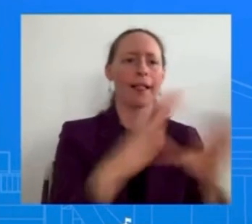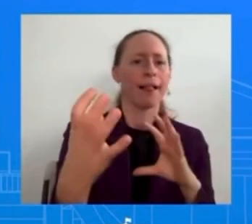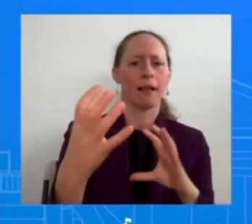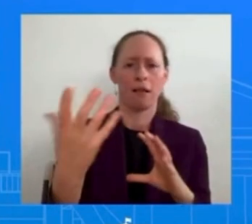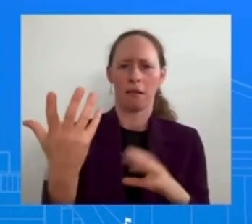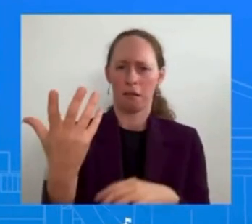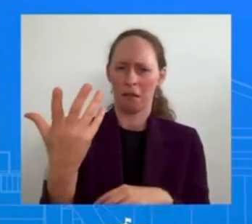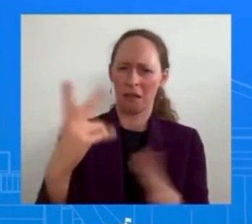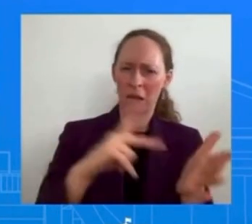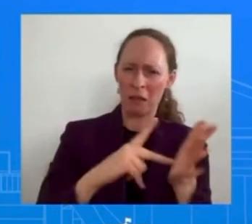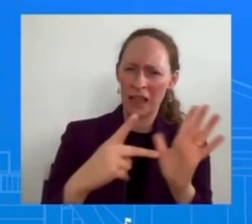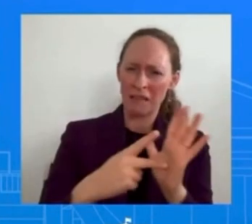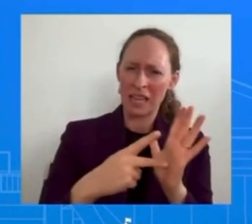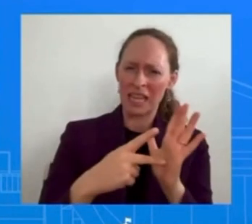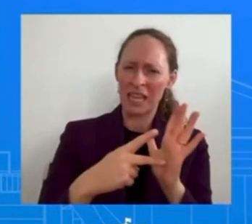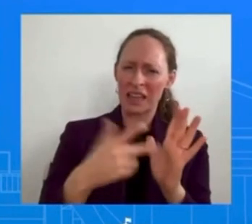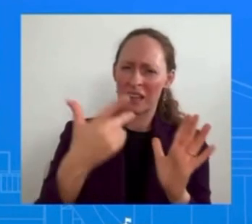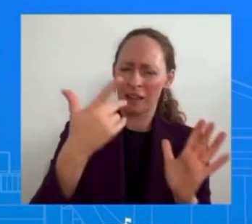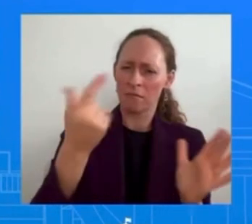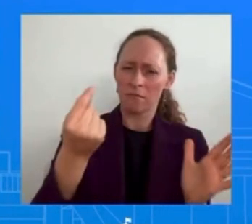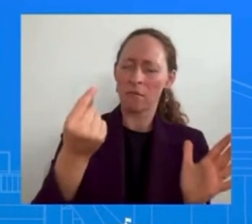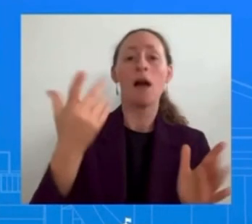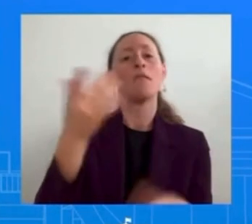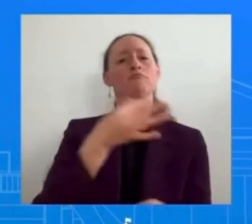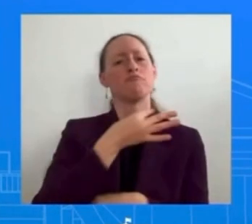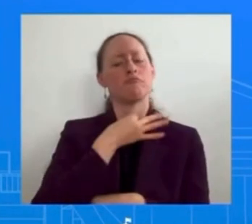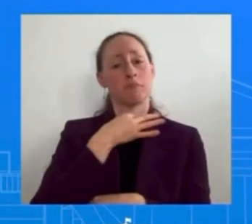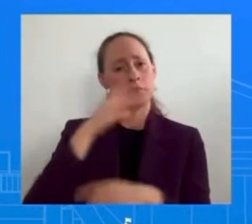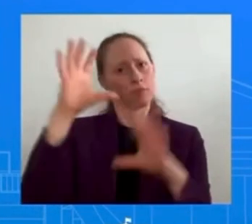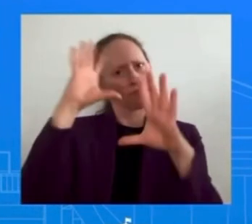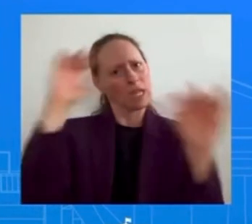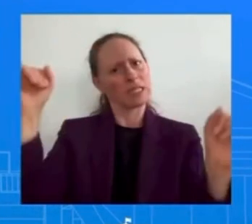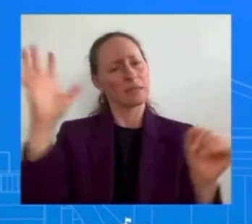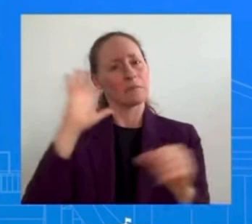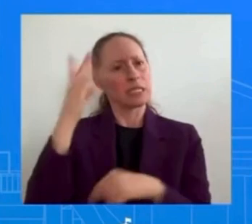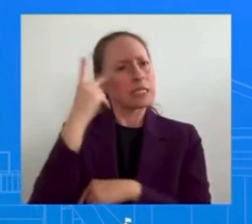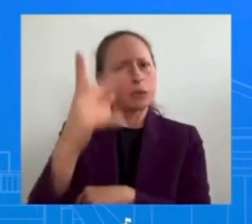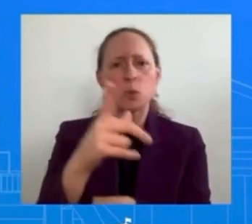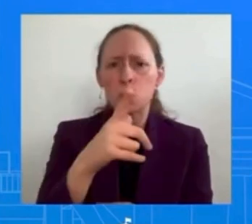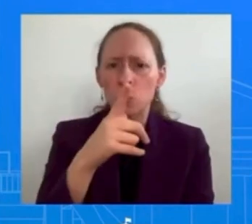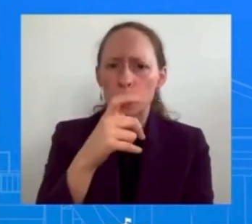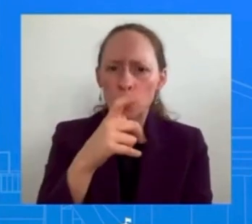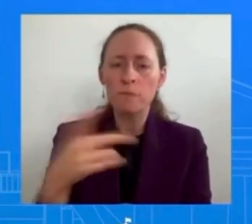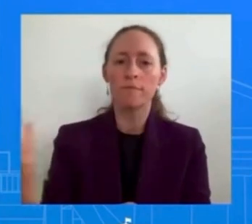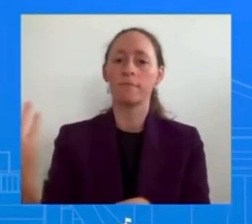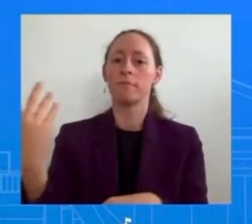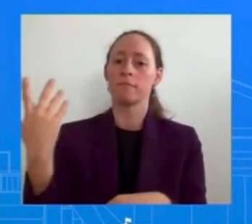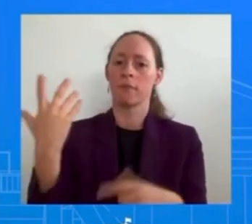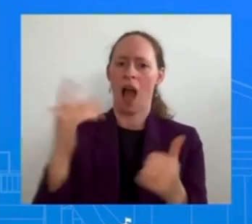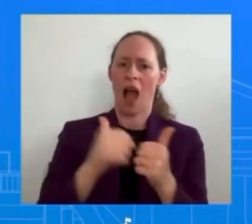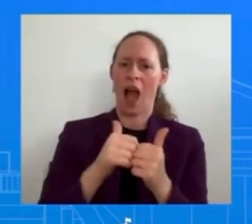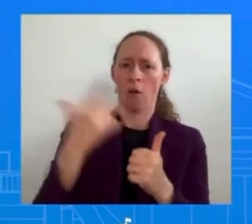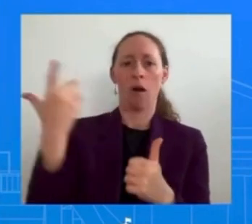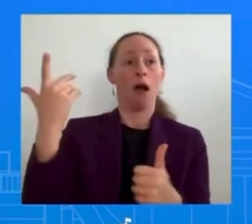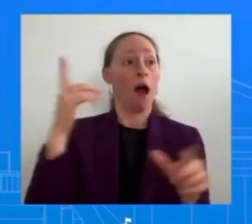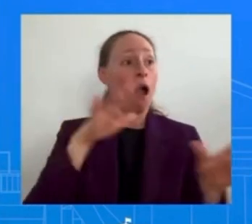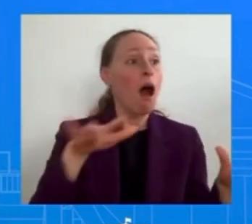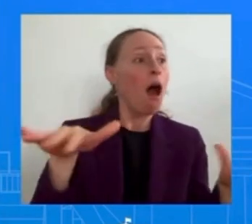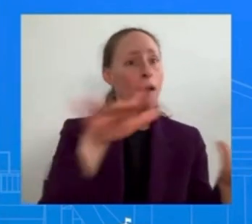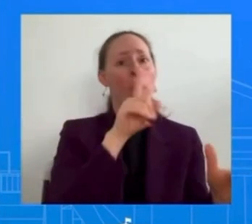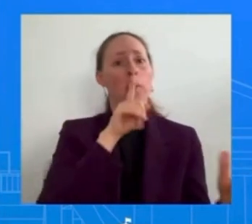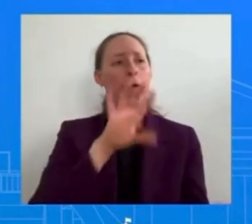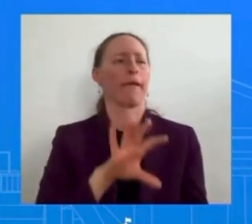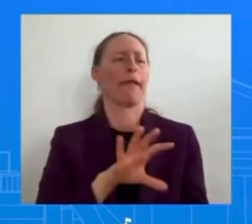being undertaken to make sure that his visit is not disrupting the ongoing efforts to support the local communities? Yeah, I mean, as I have been briefing the President, I